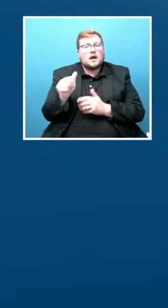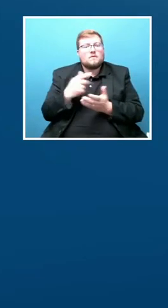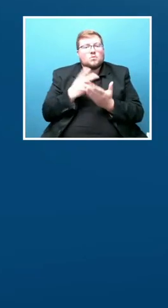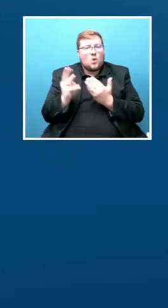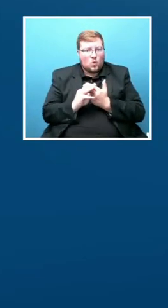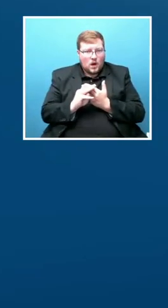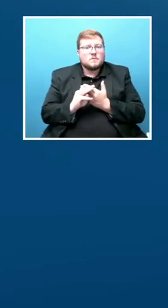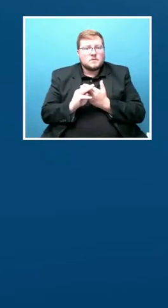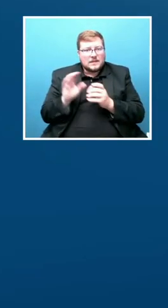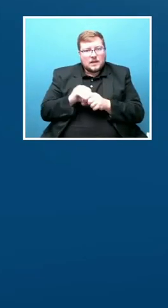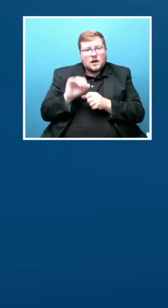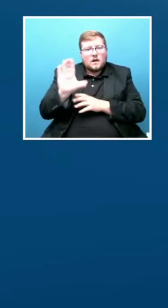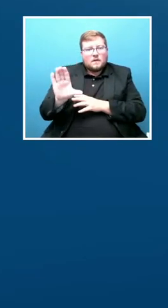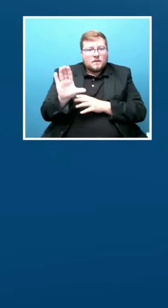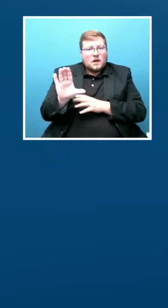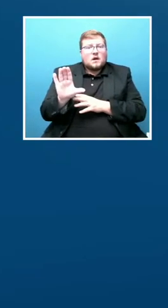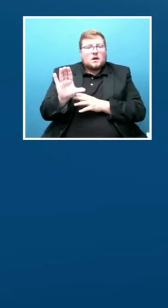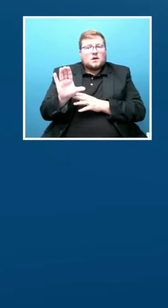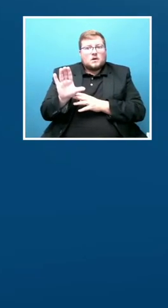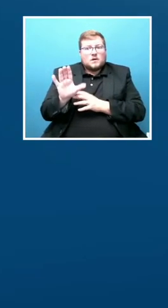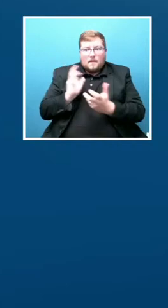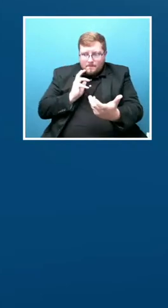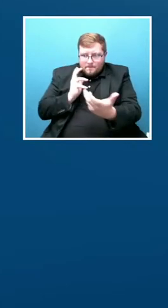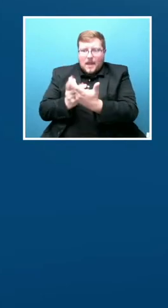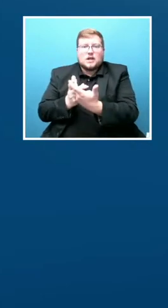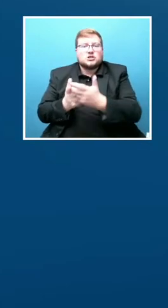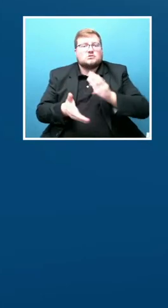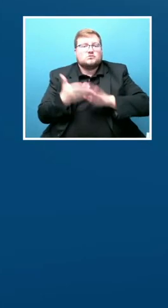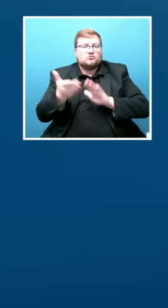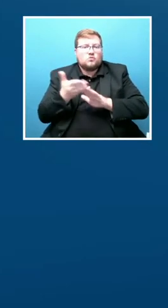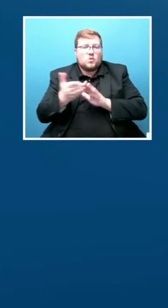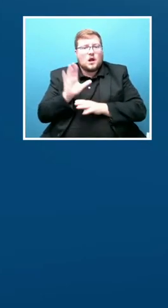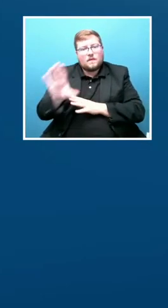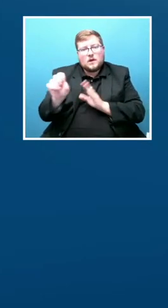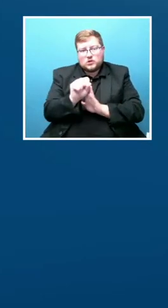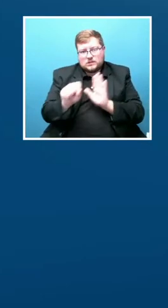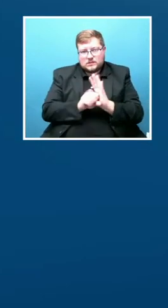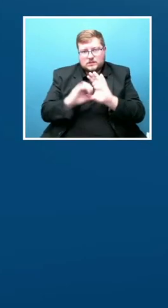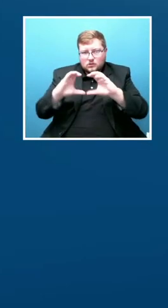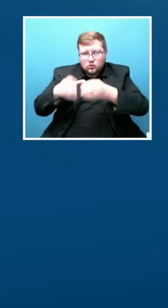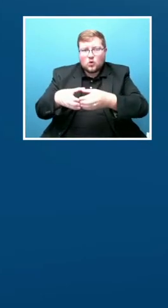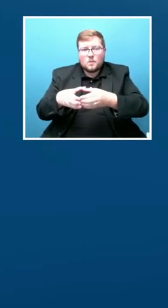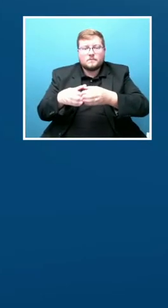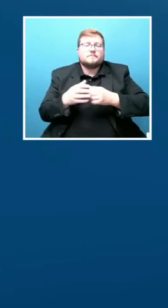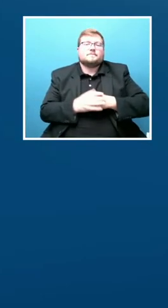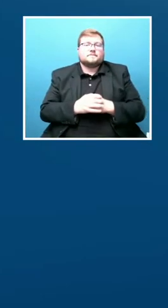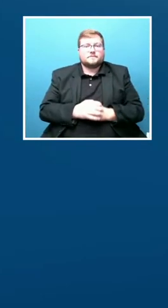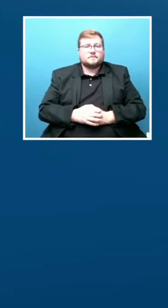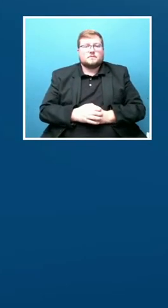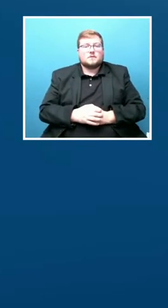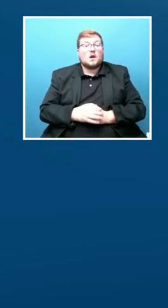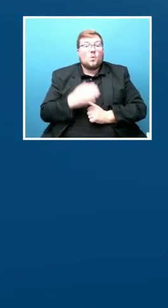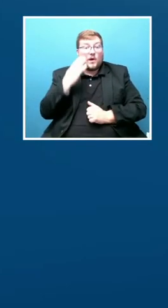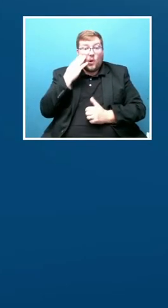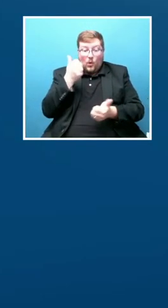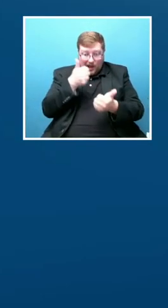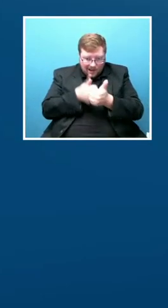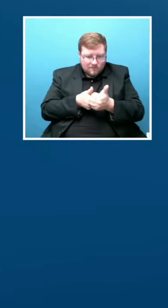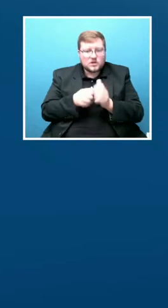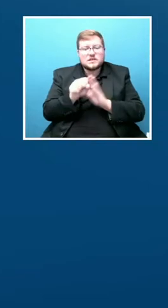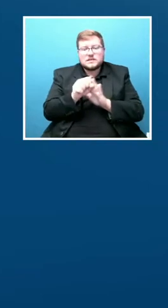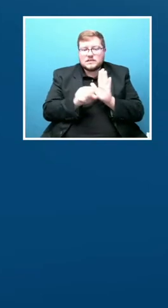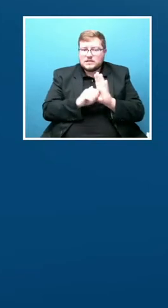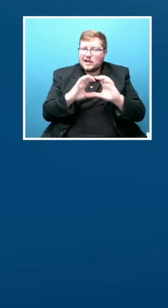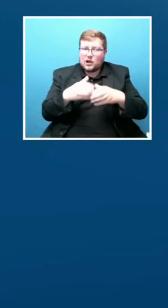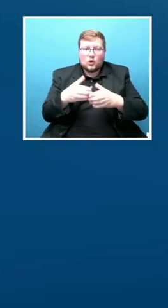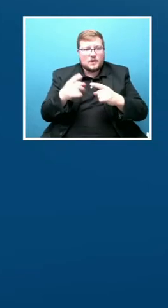provisions in the way that works for their state party. And we know that every state party is different.